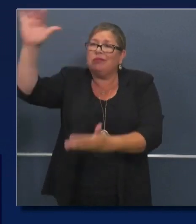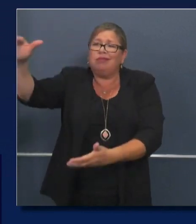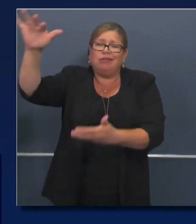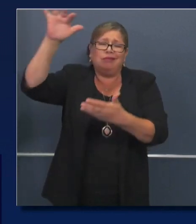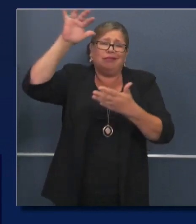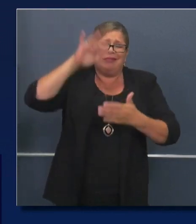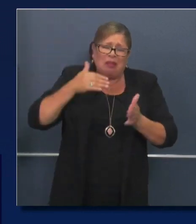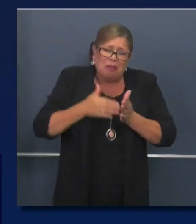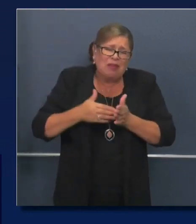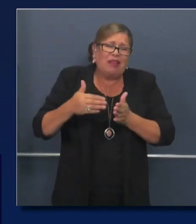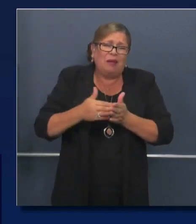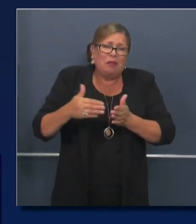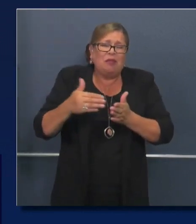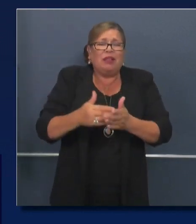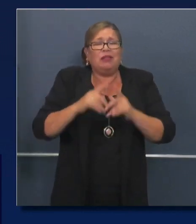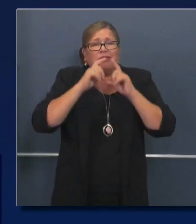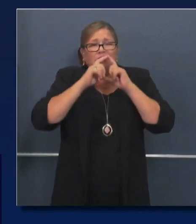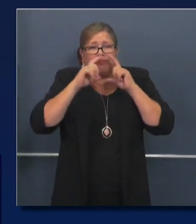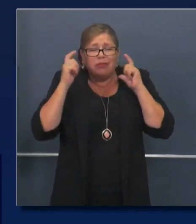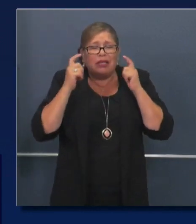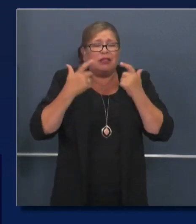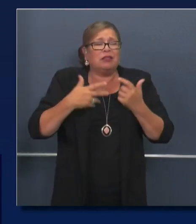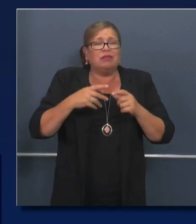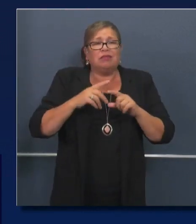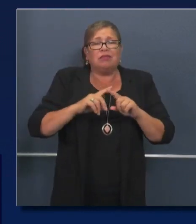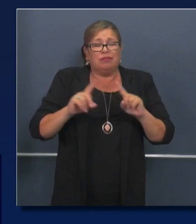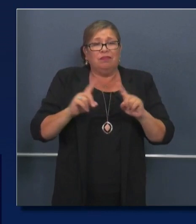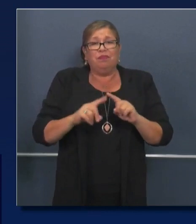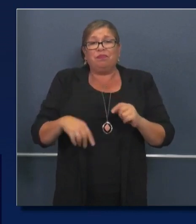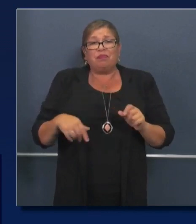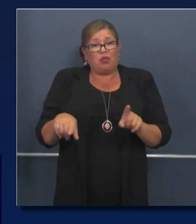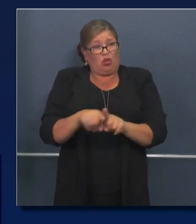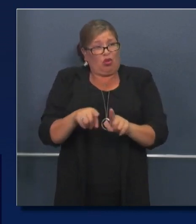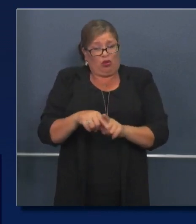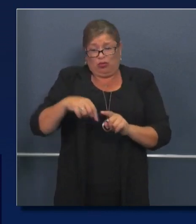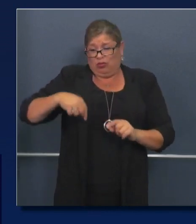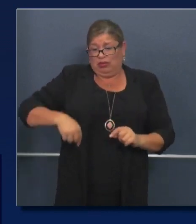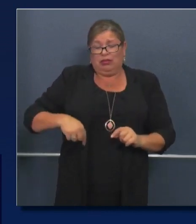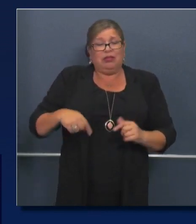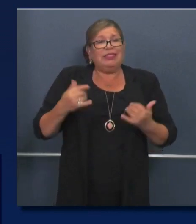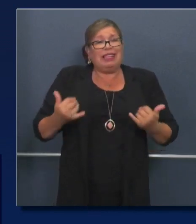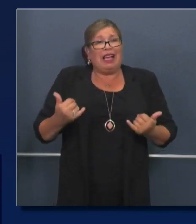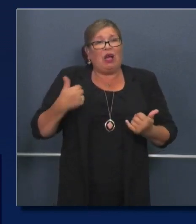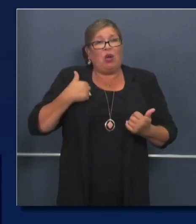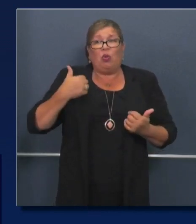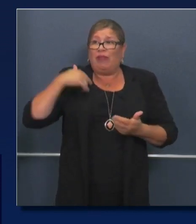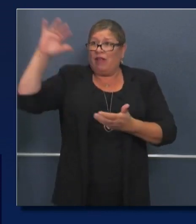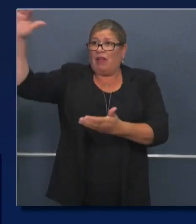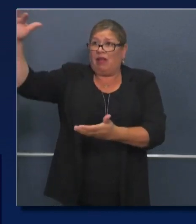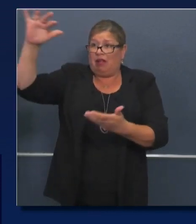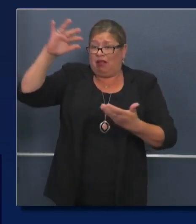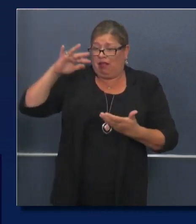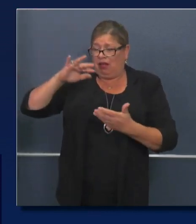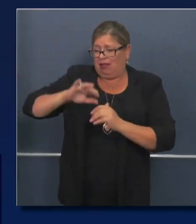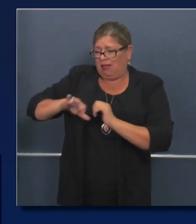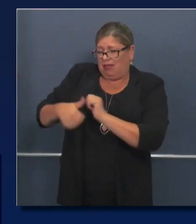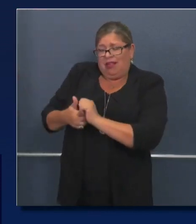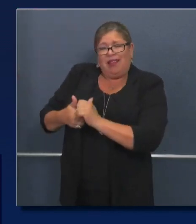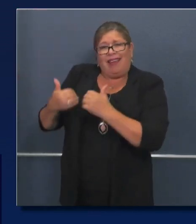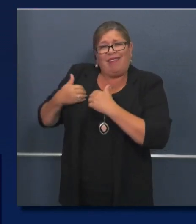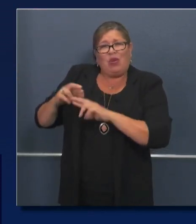surgical masks in the state of California in the recent weeks. Our current state inventory, take a look at those numbers. You haven't seen numbers like this in the